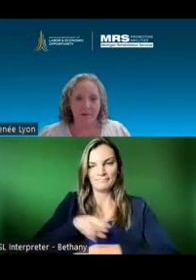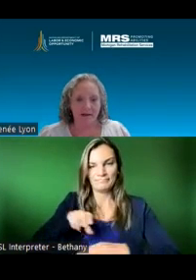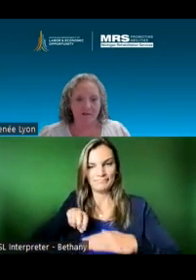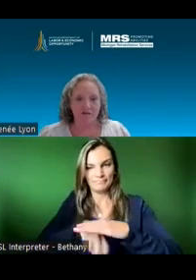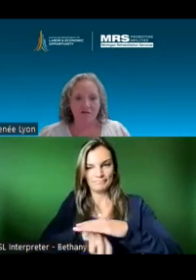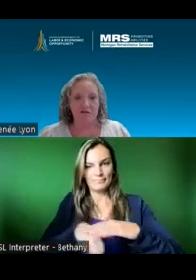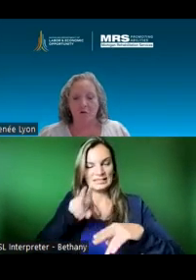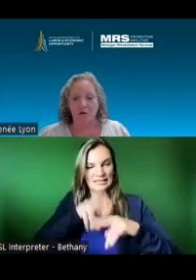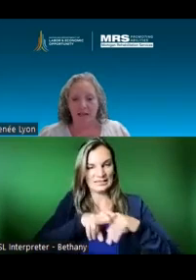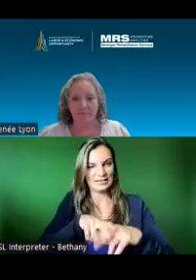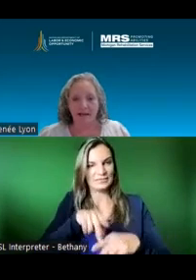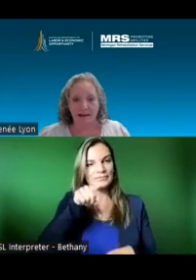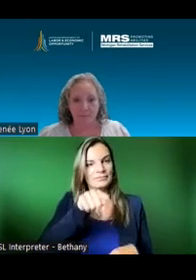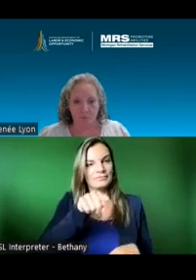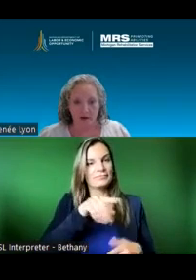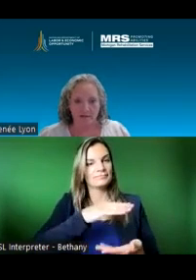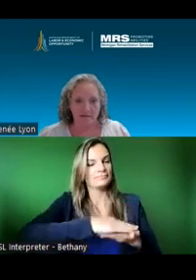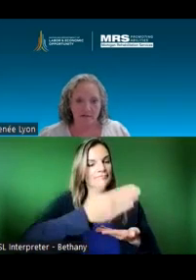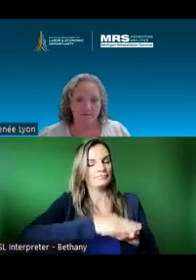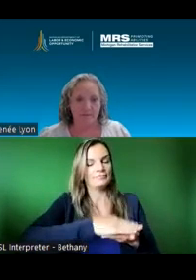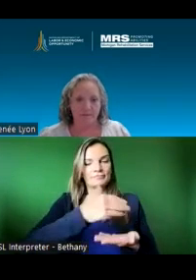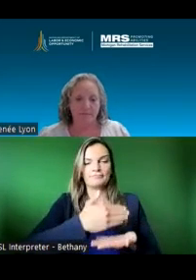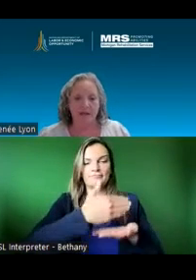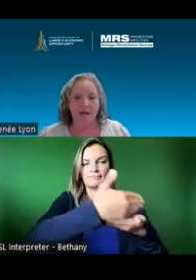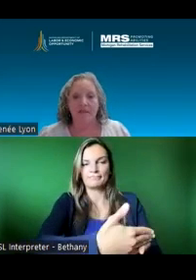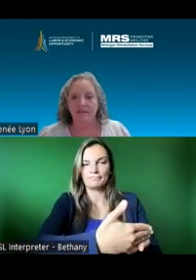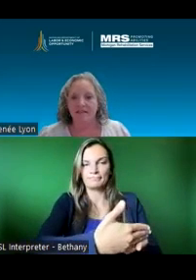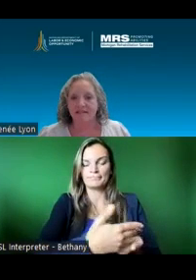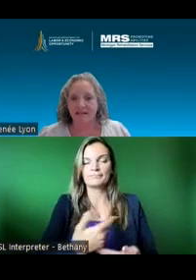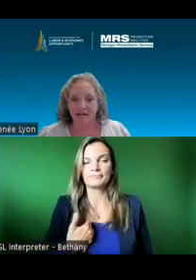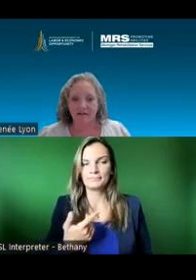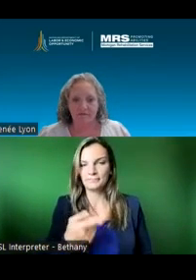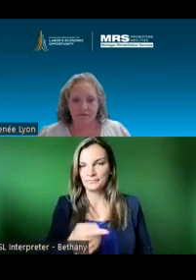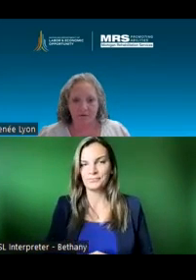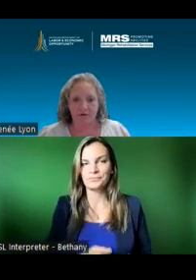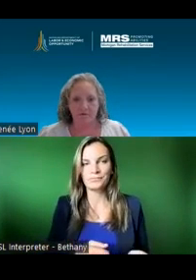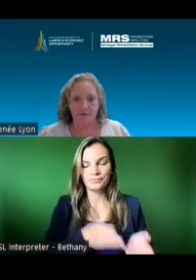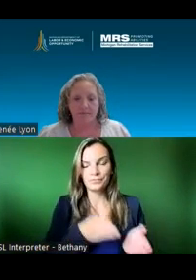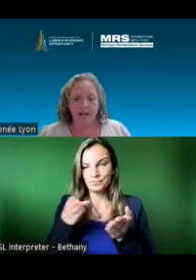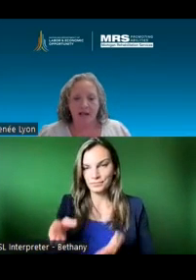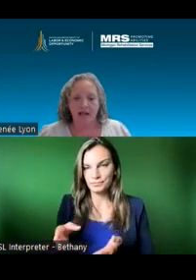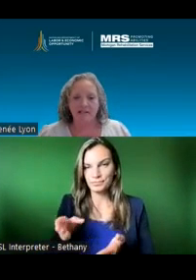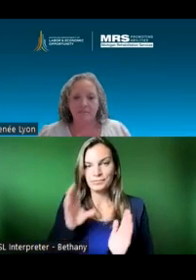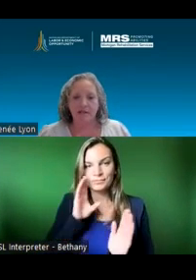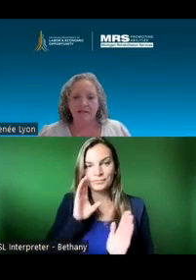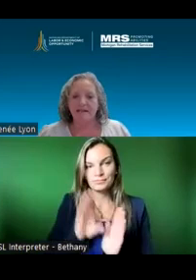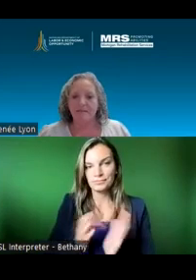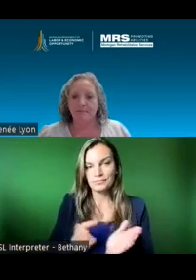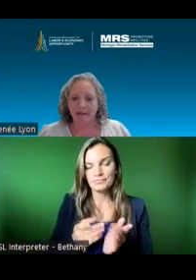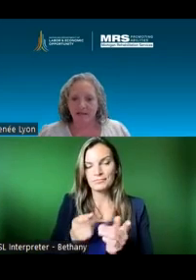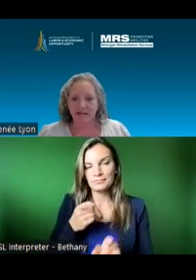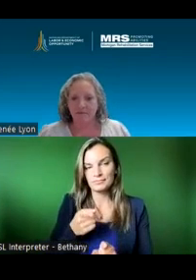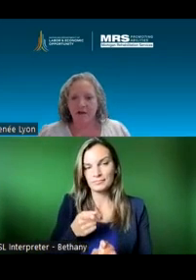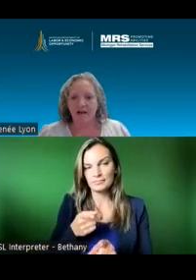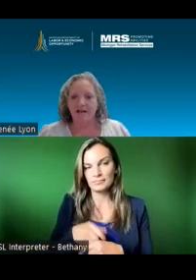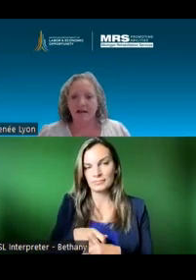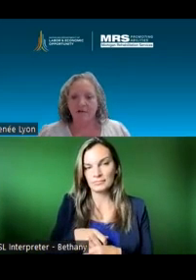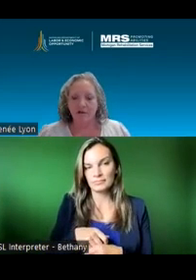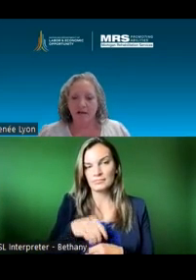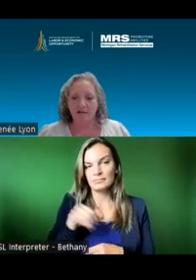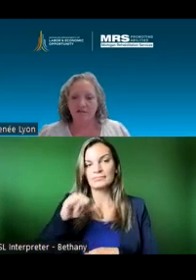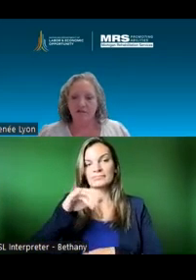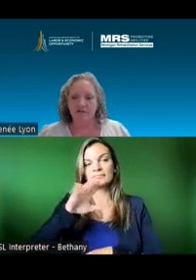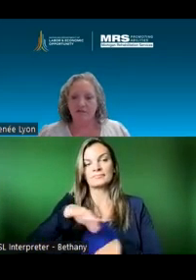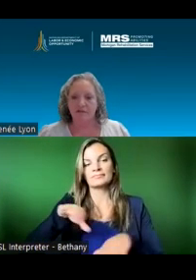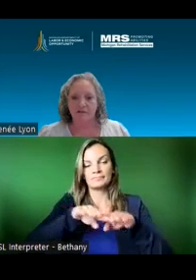a monitor or laptop riser. The second photo has placed a bed table on a